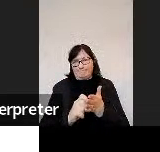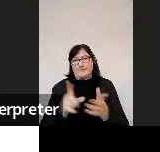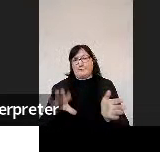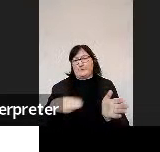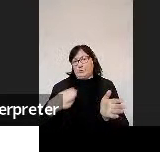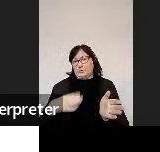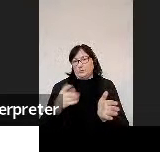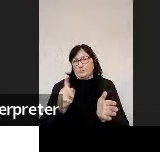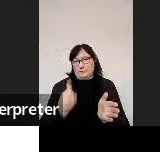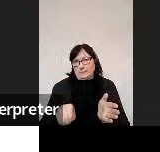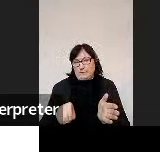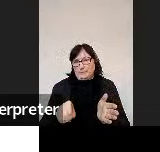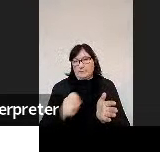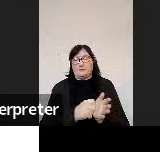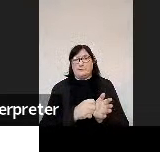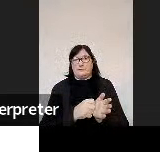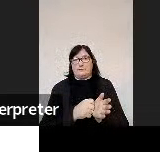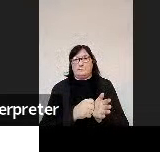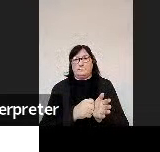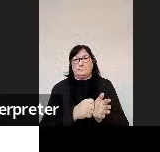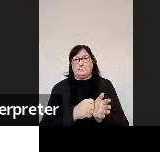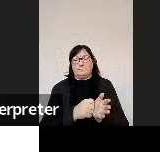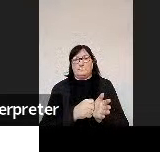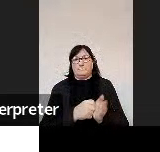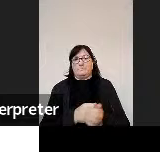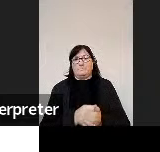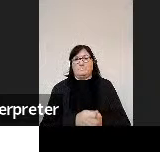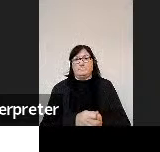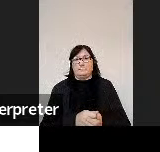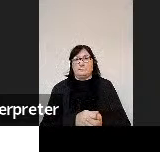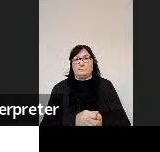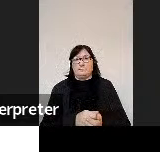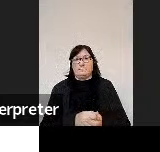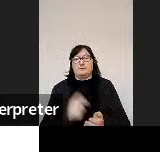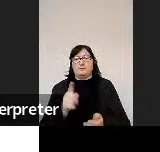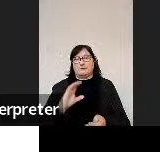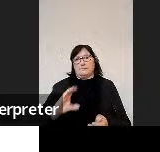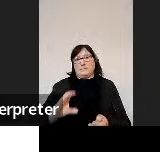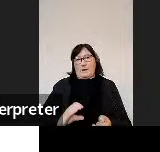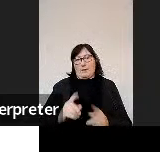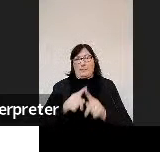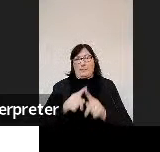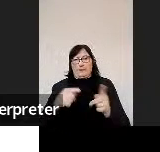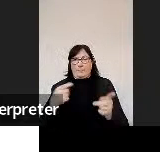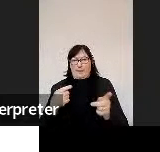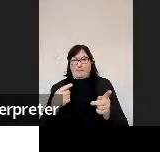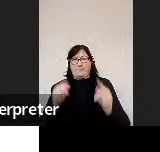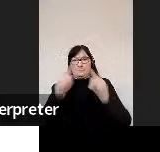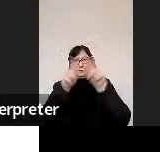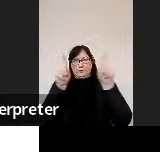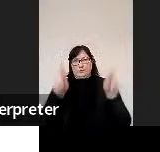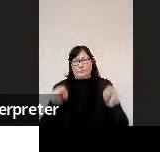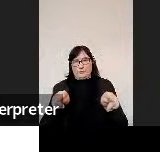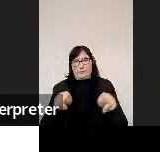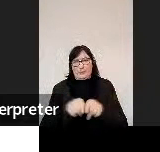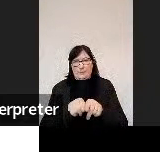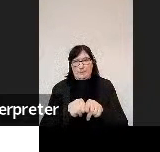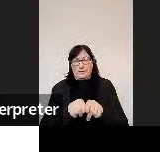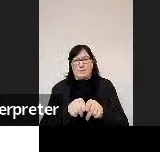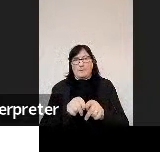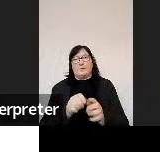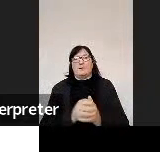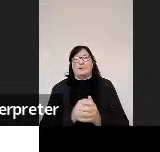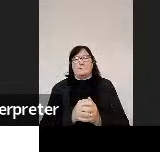application, we would come to the client type selection screen. So this is what we call a wizard. So the client